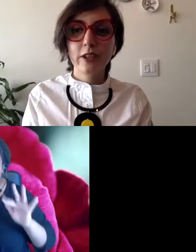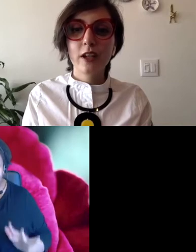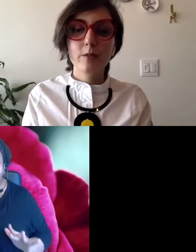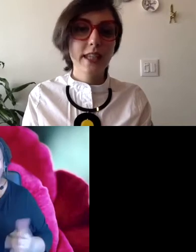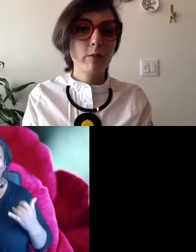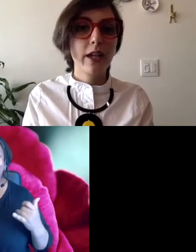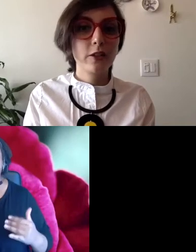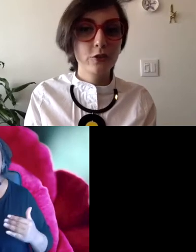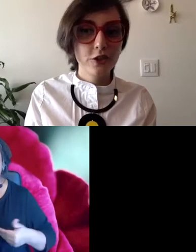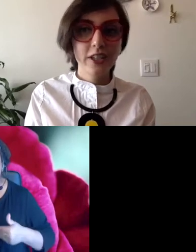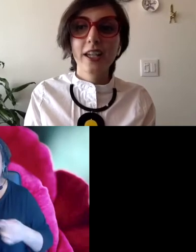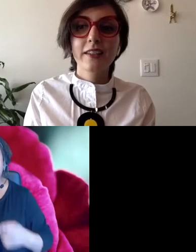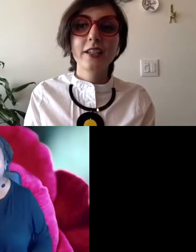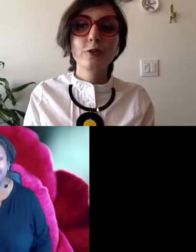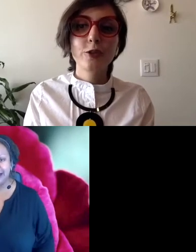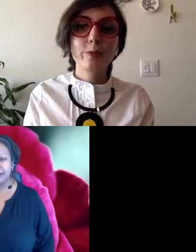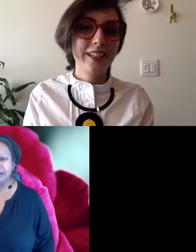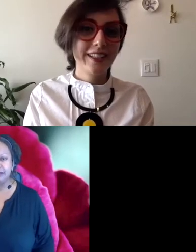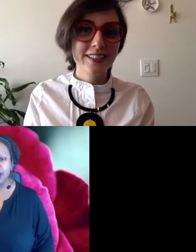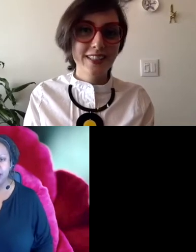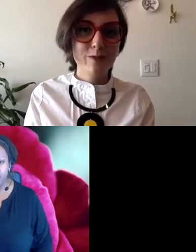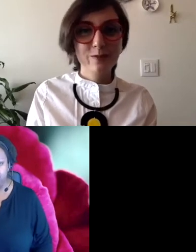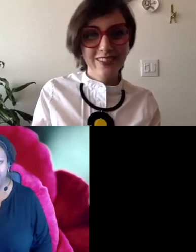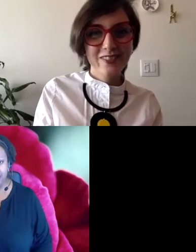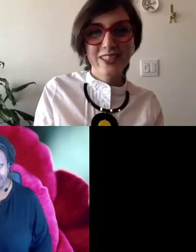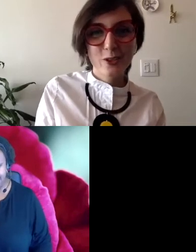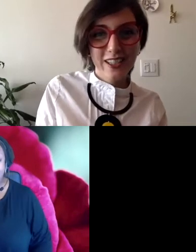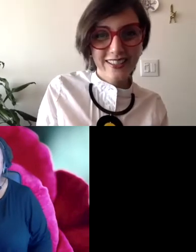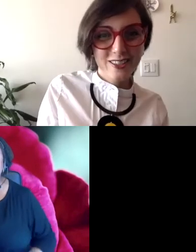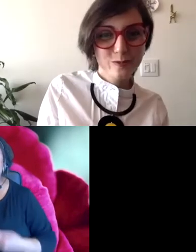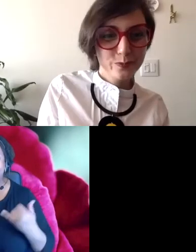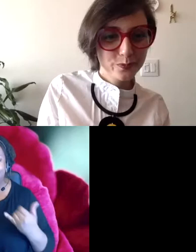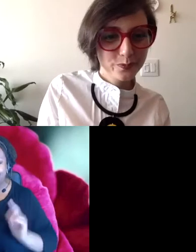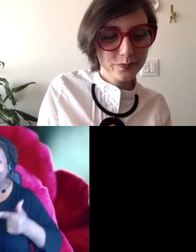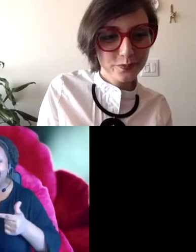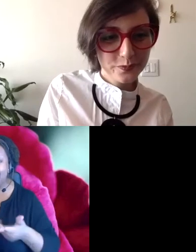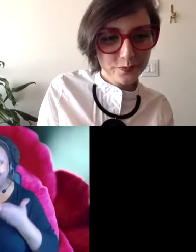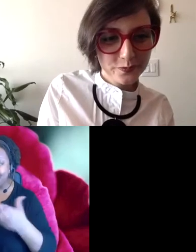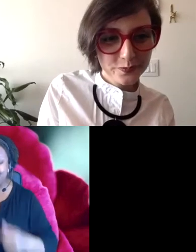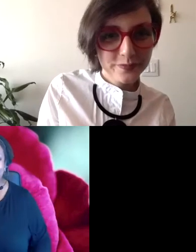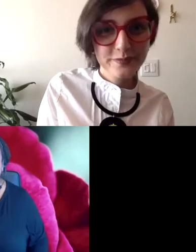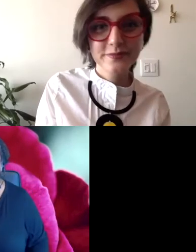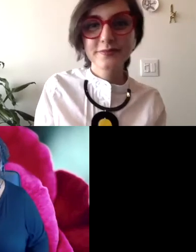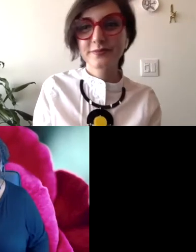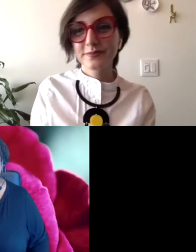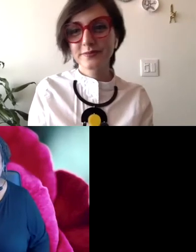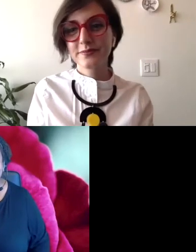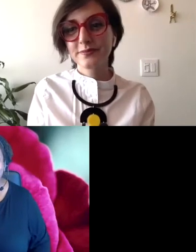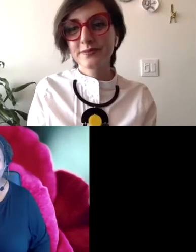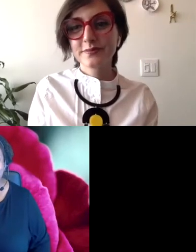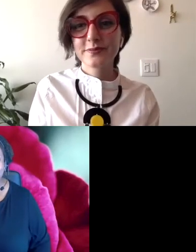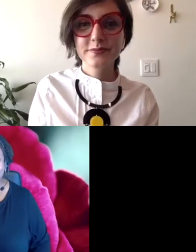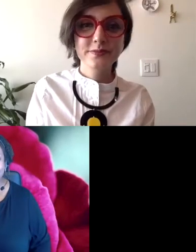happy to welcome Sam Marinucci. Thank you for being here, Sam. Please go ahead. Thank you and